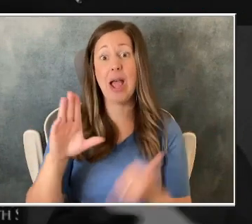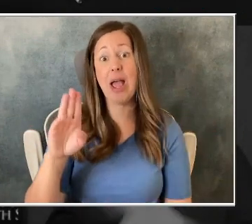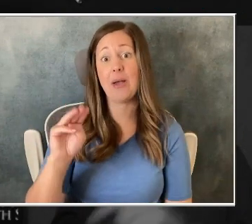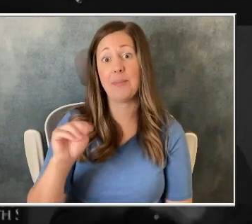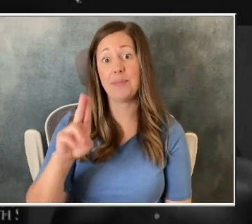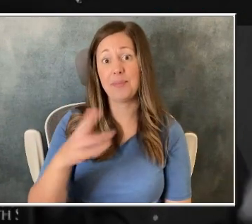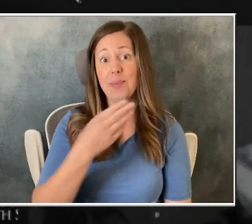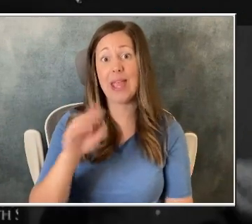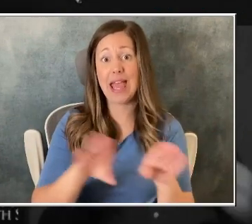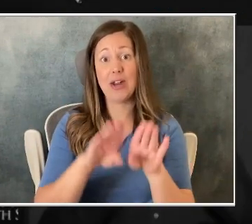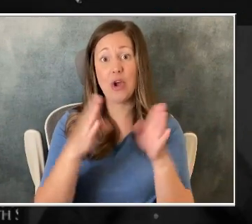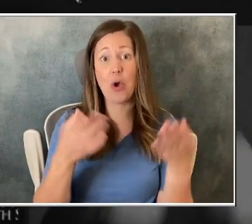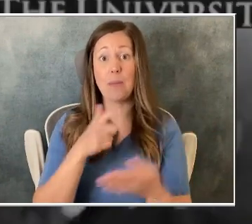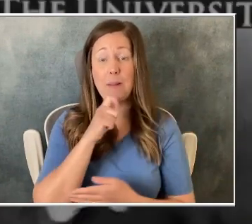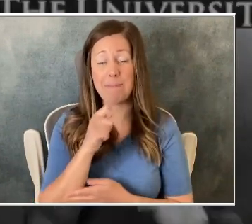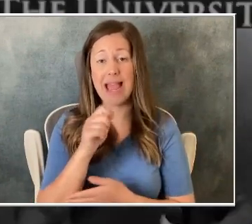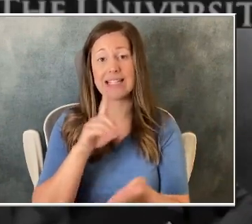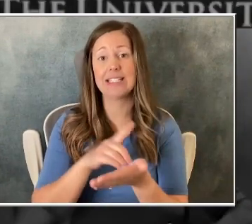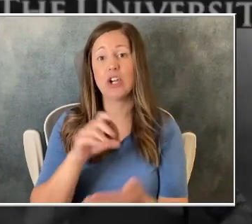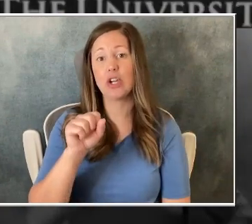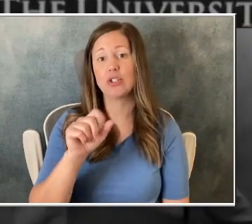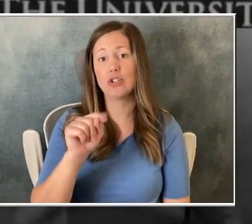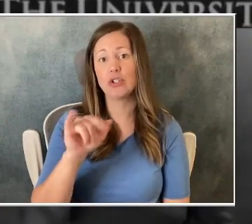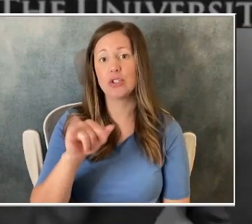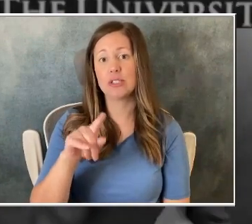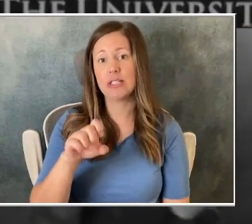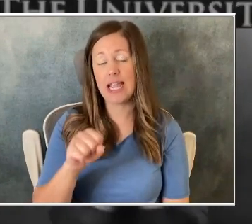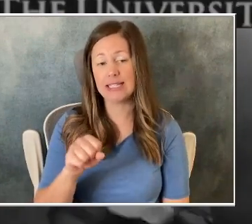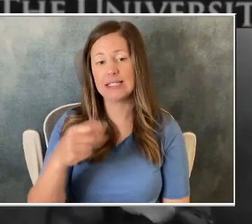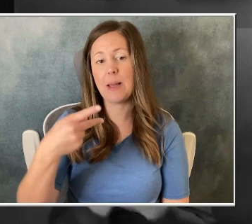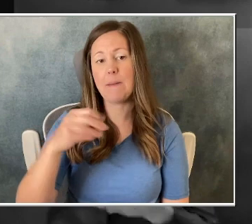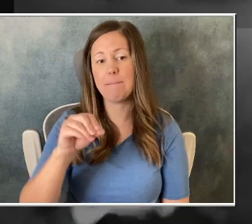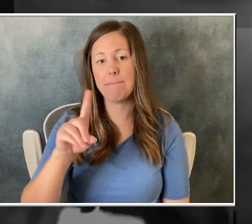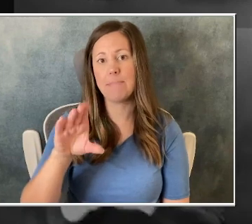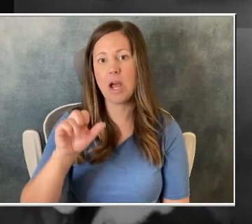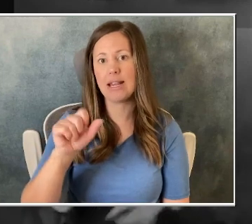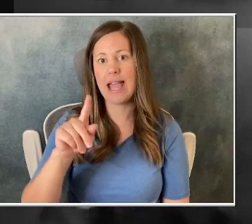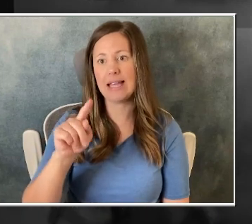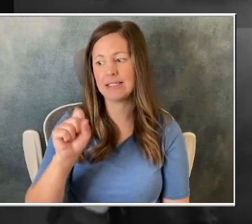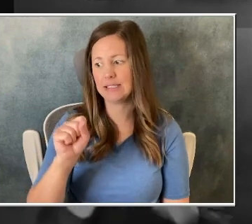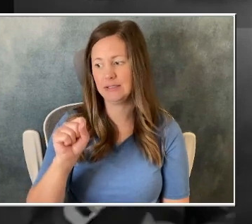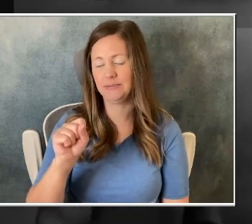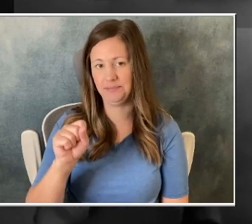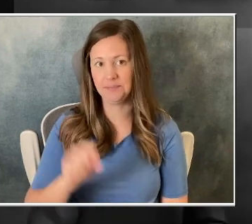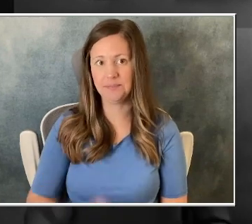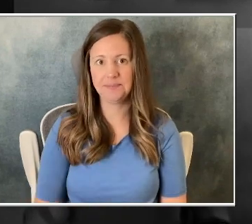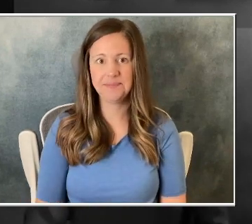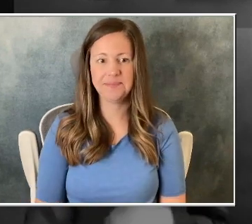Mics with Dr. Stites podcast. Now, everywhere podcasts are available.